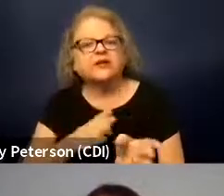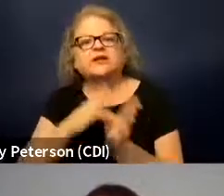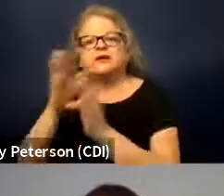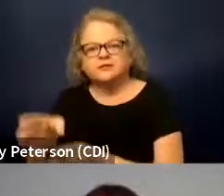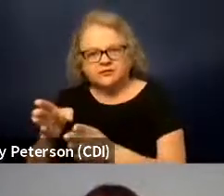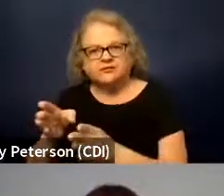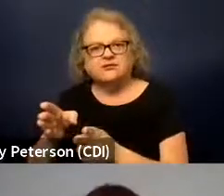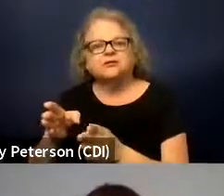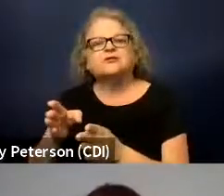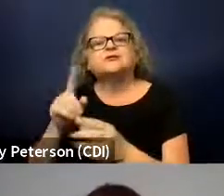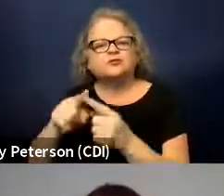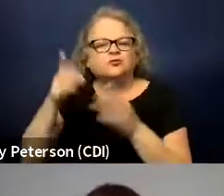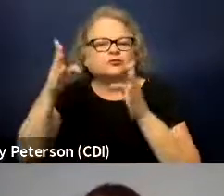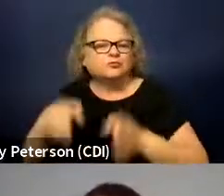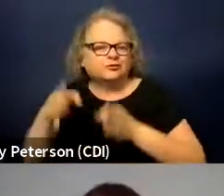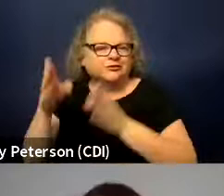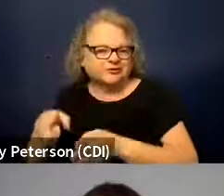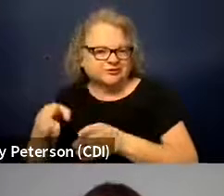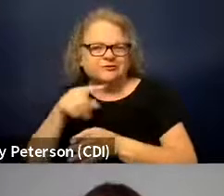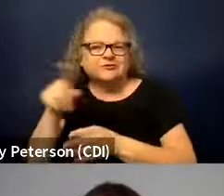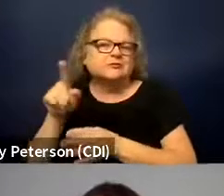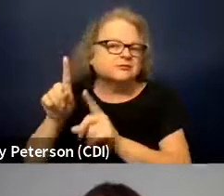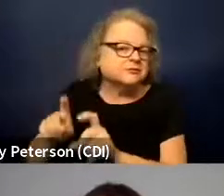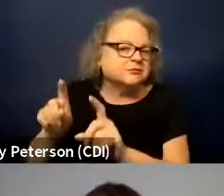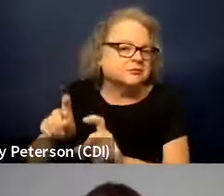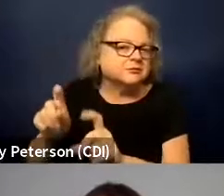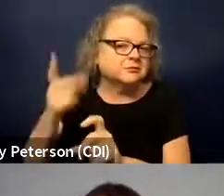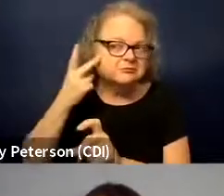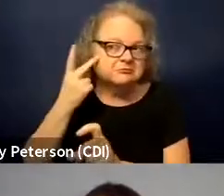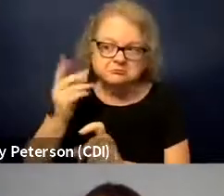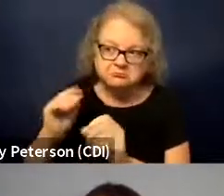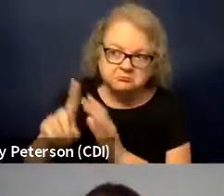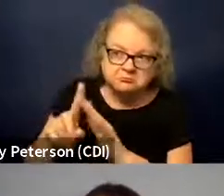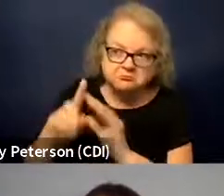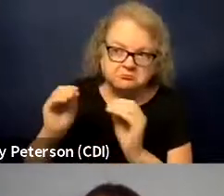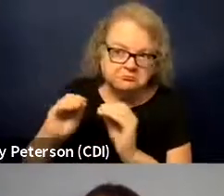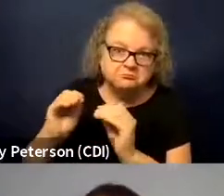the longest stage. Do you know when that began?